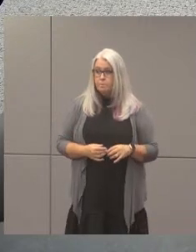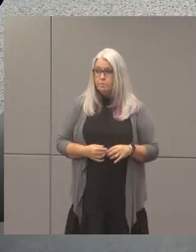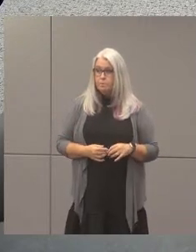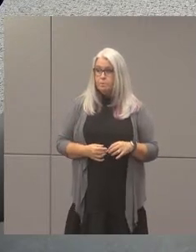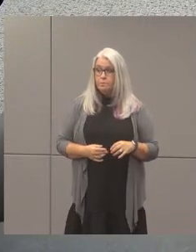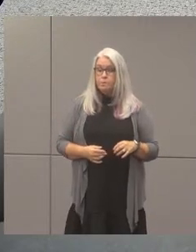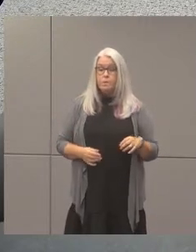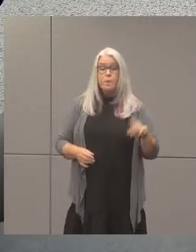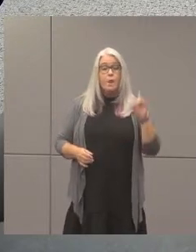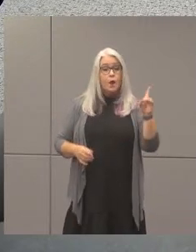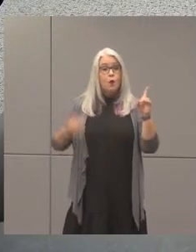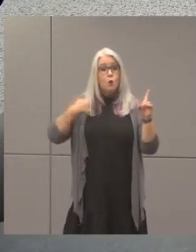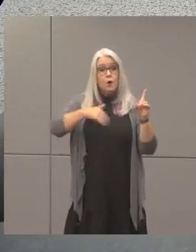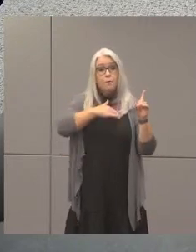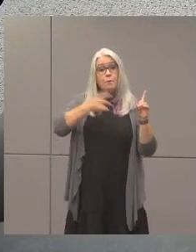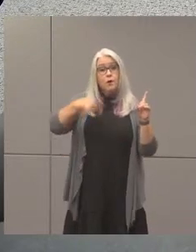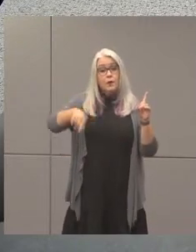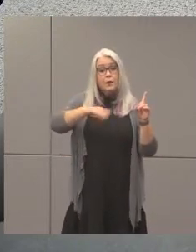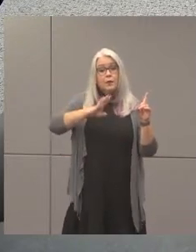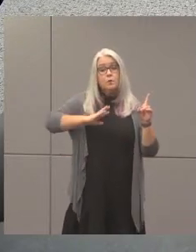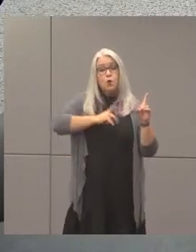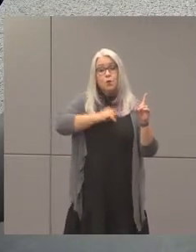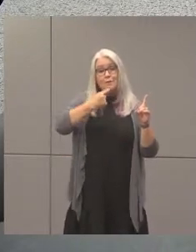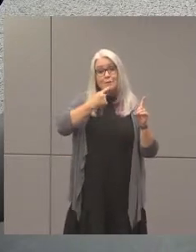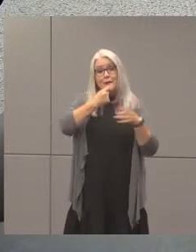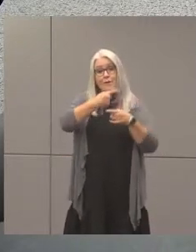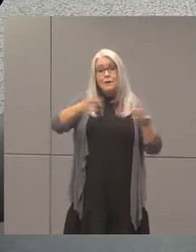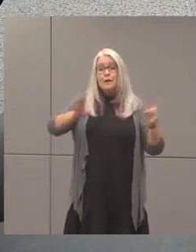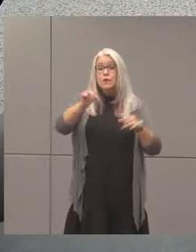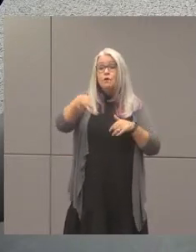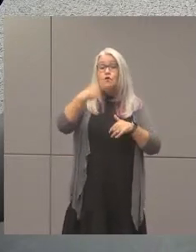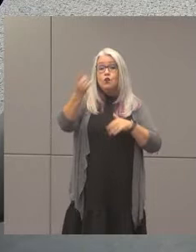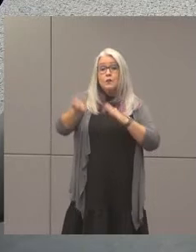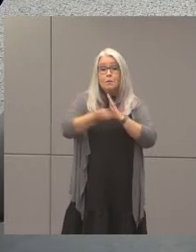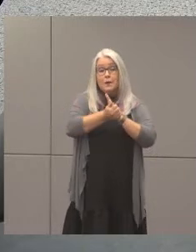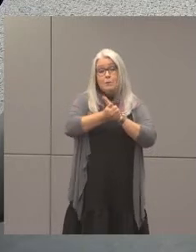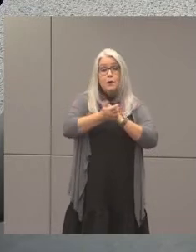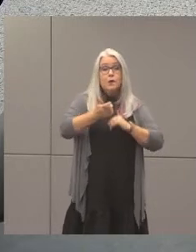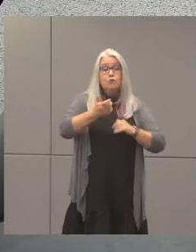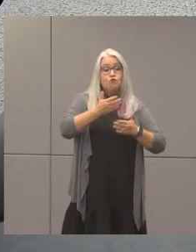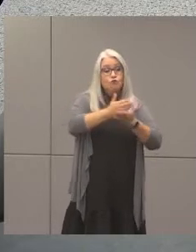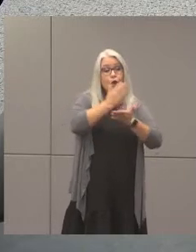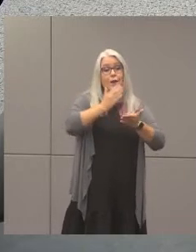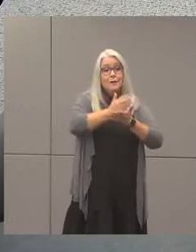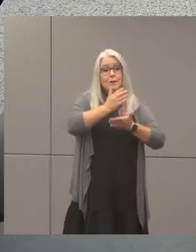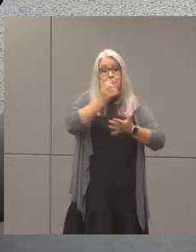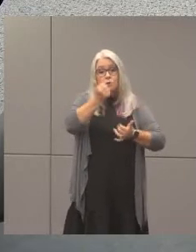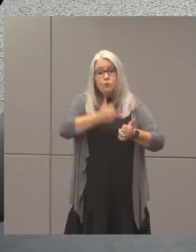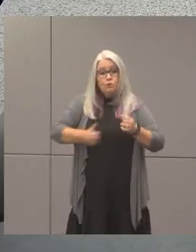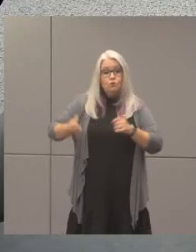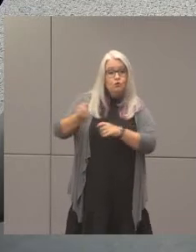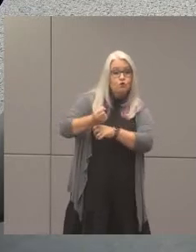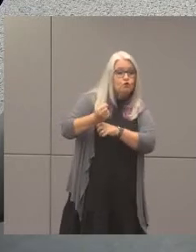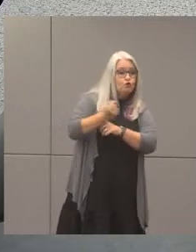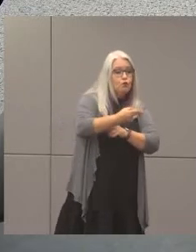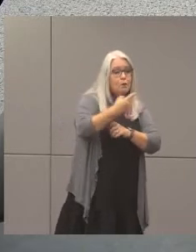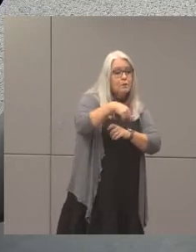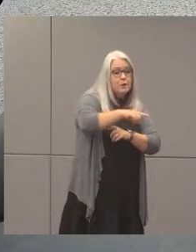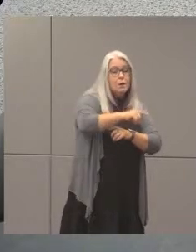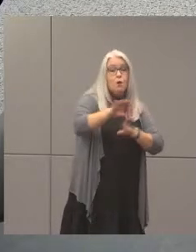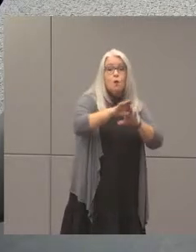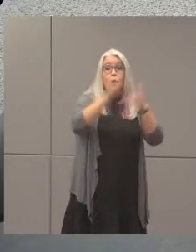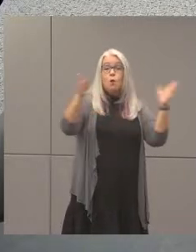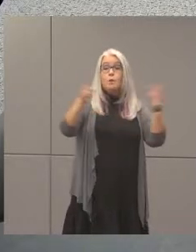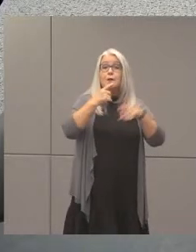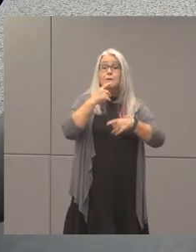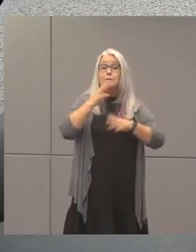One member of this board asserted that his First Amendment rights to freedom of speech trumps the Open Meetings Act requirements that